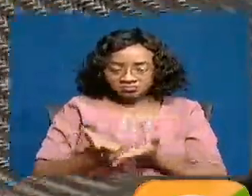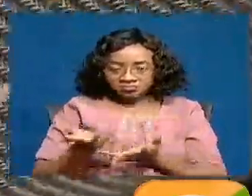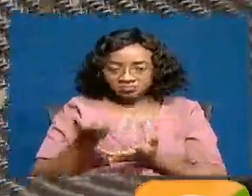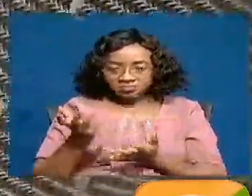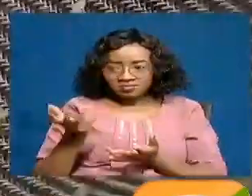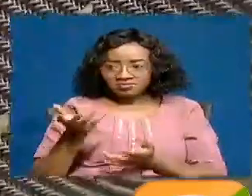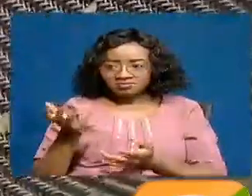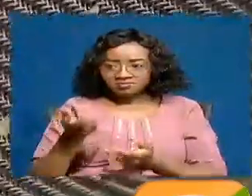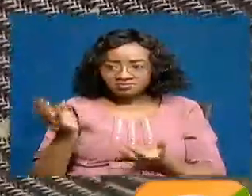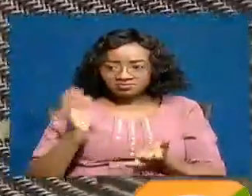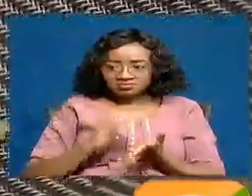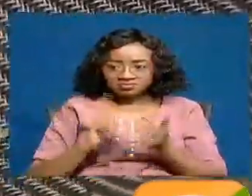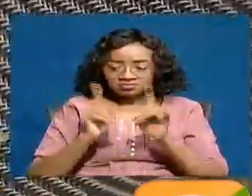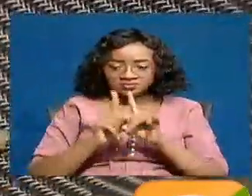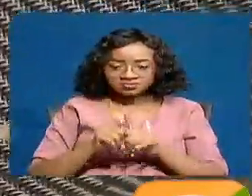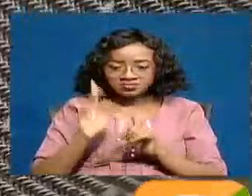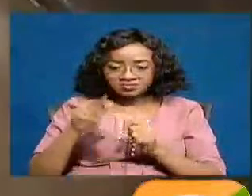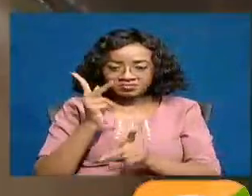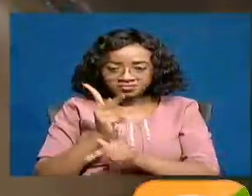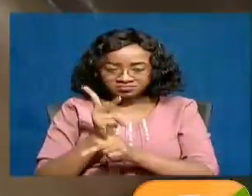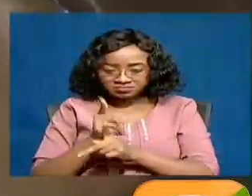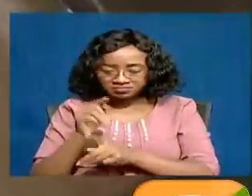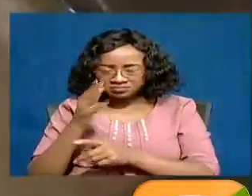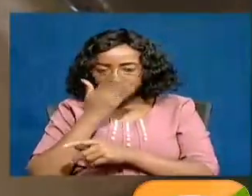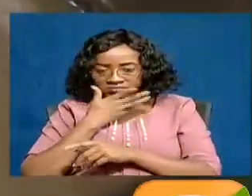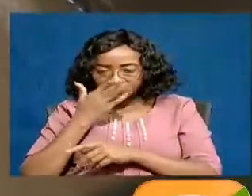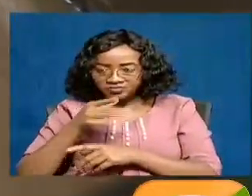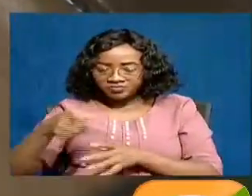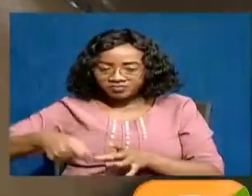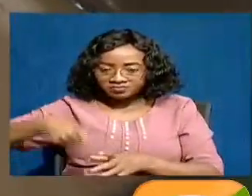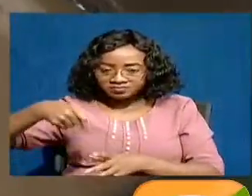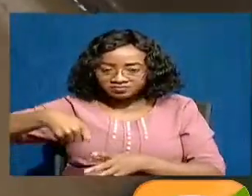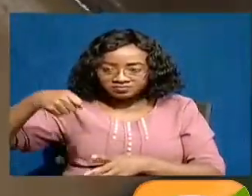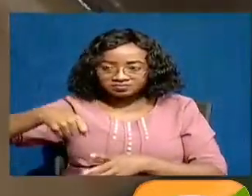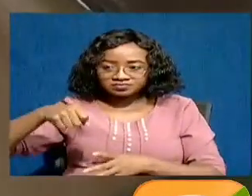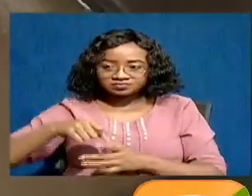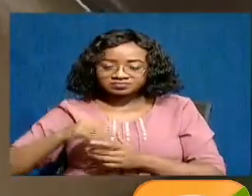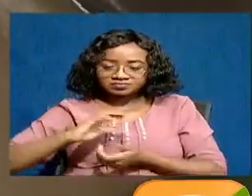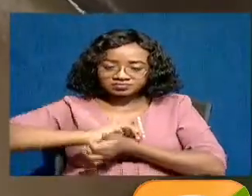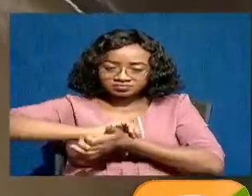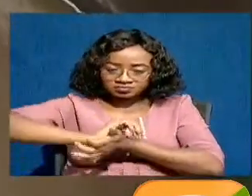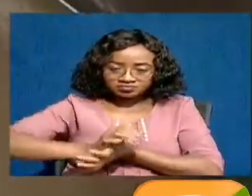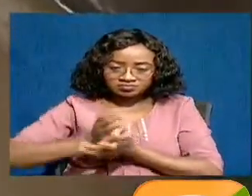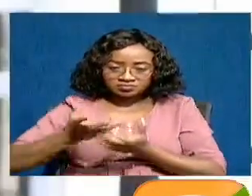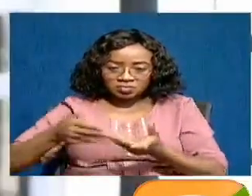other alternative is you can store the oil in a steel container,